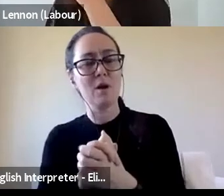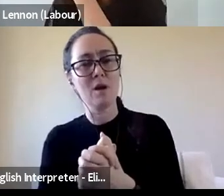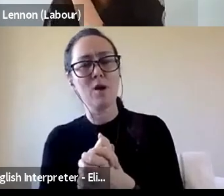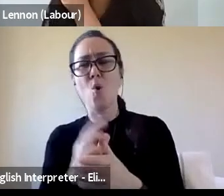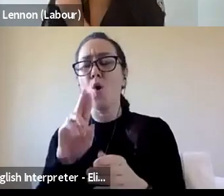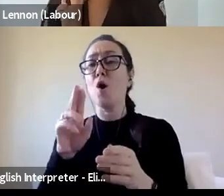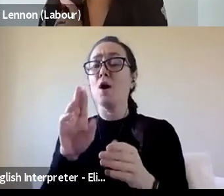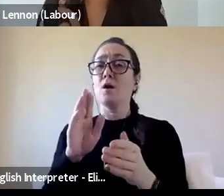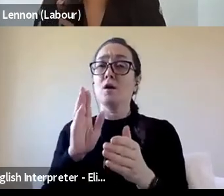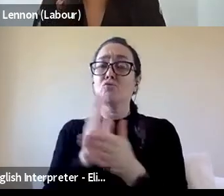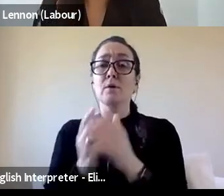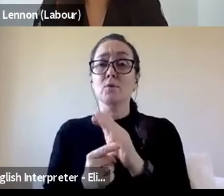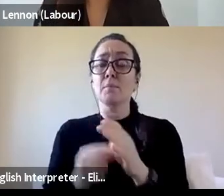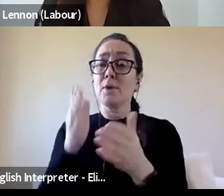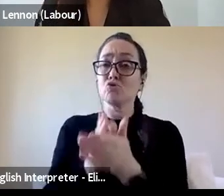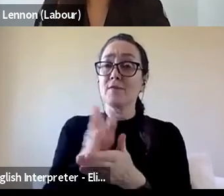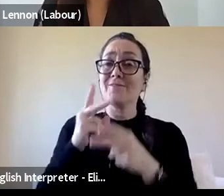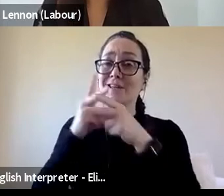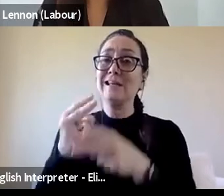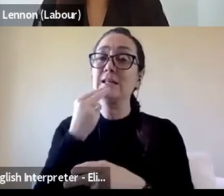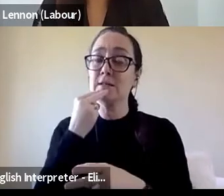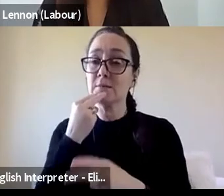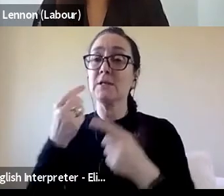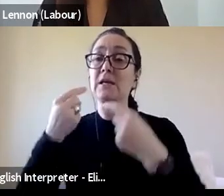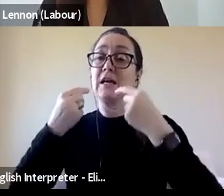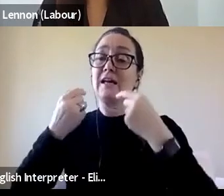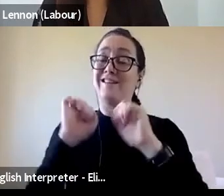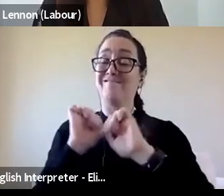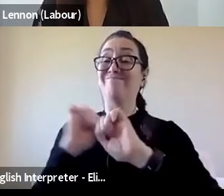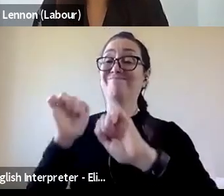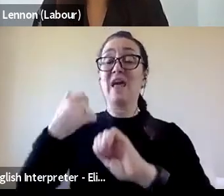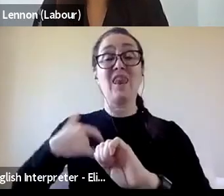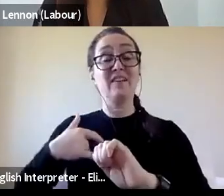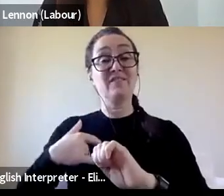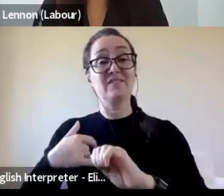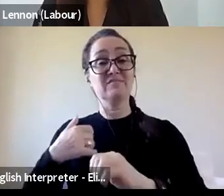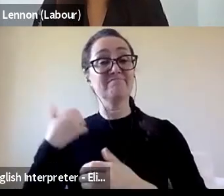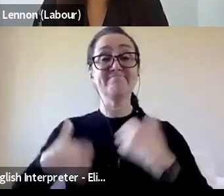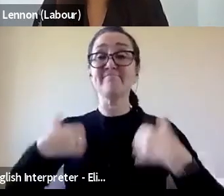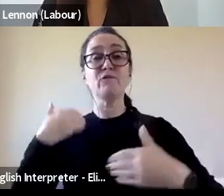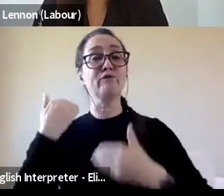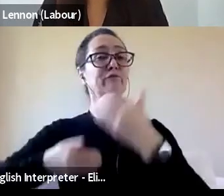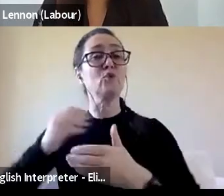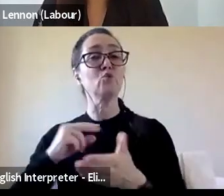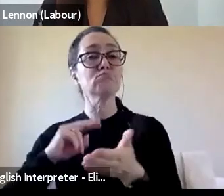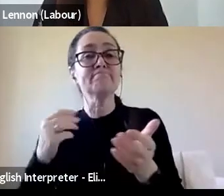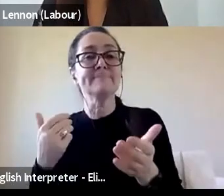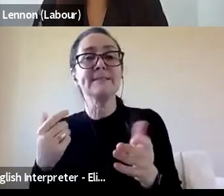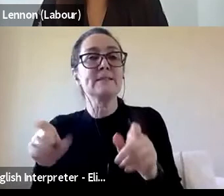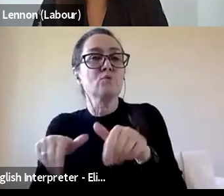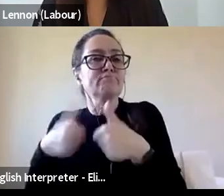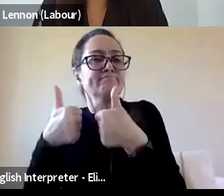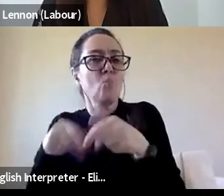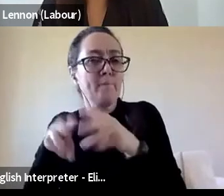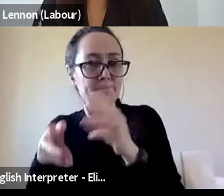I would like to see the NHS shift focus towards preventative